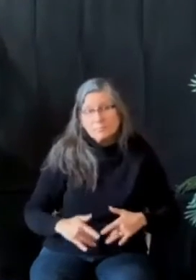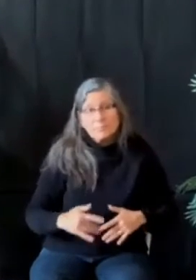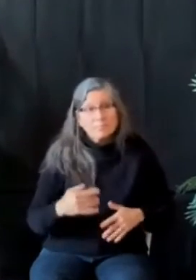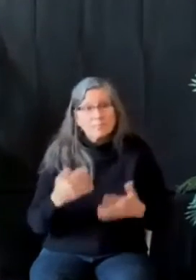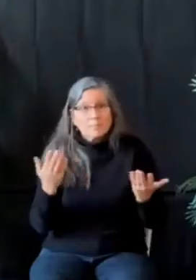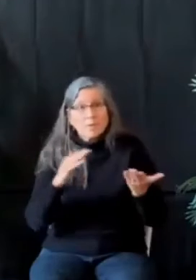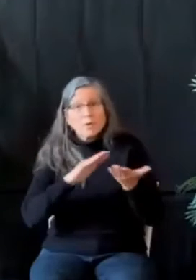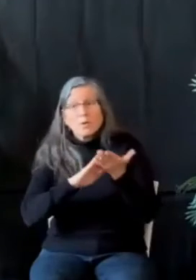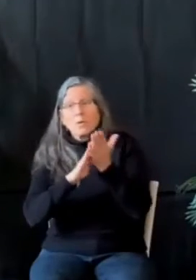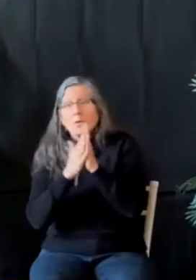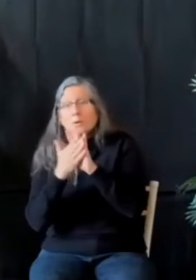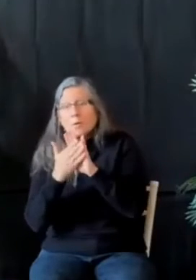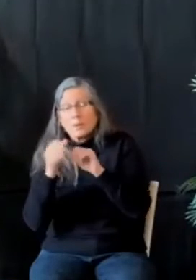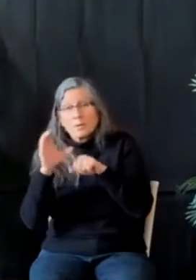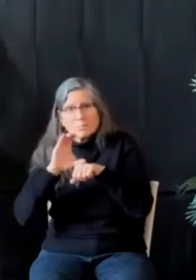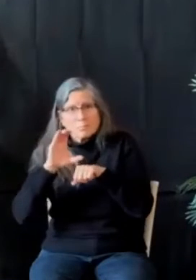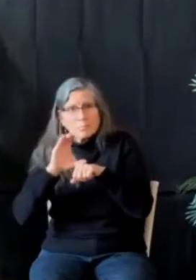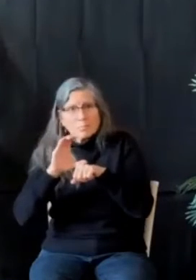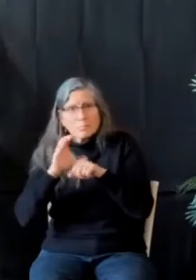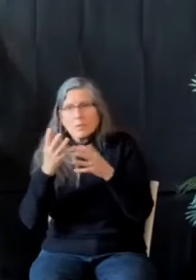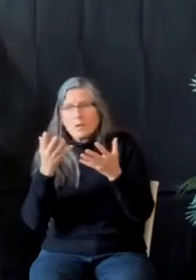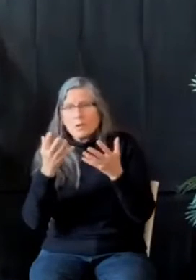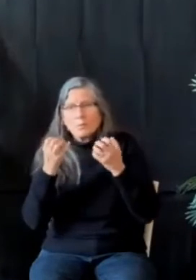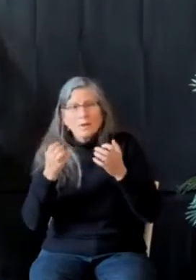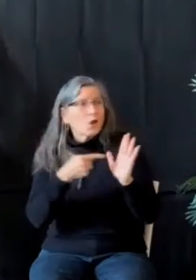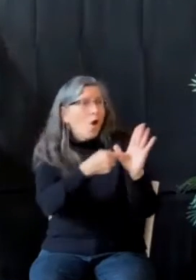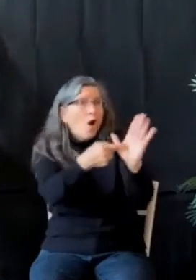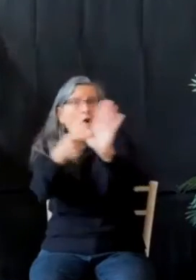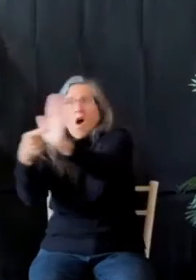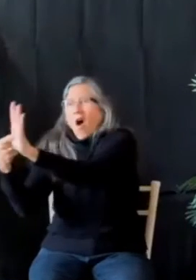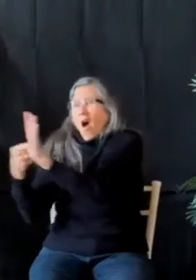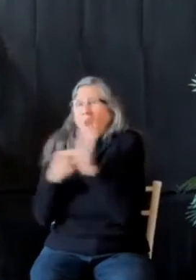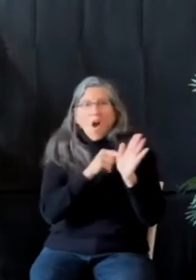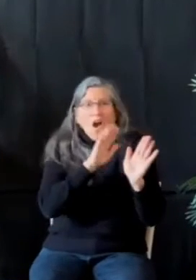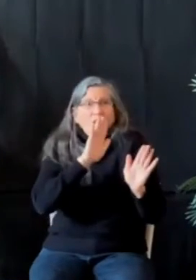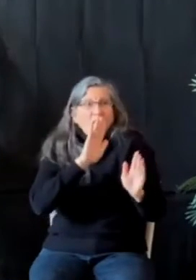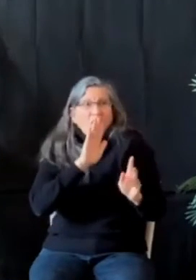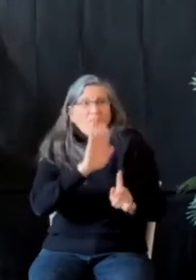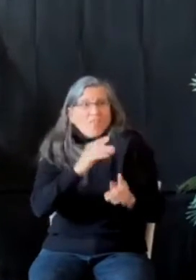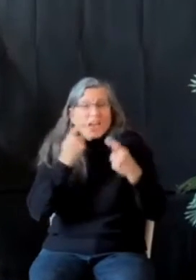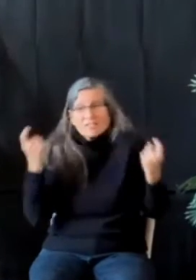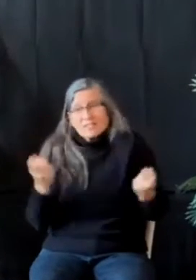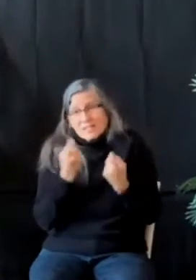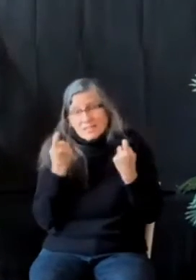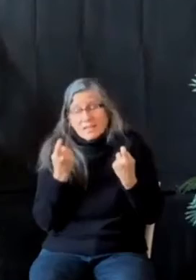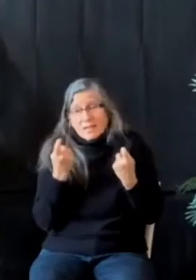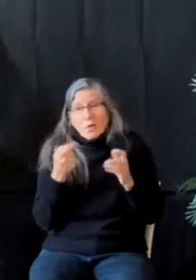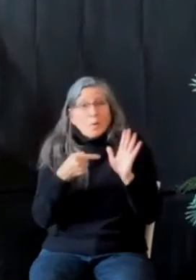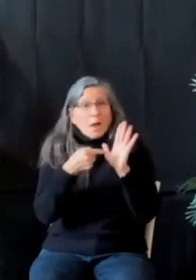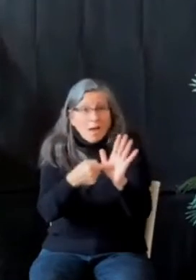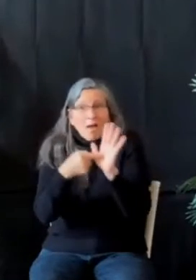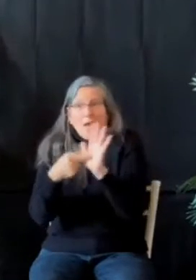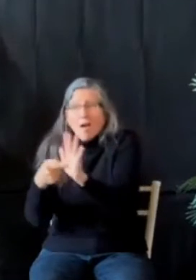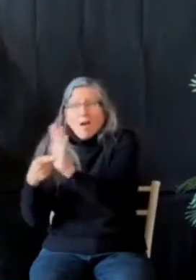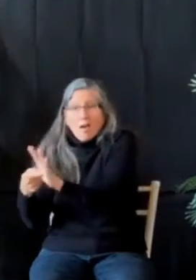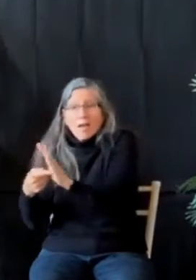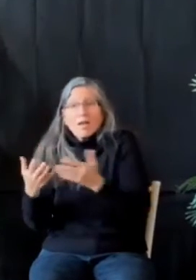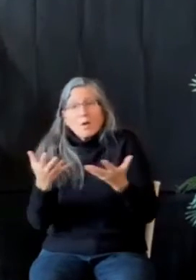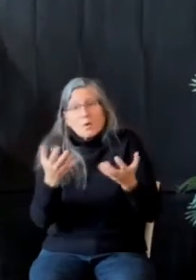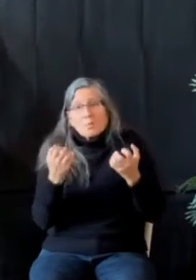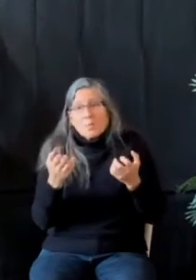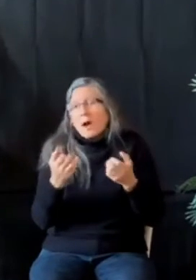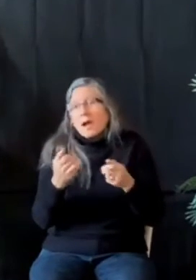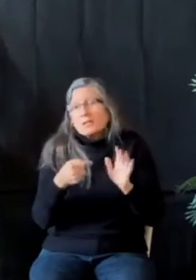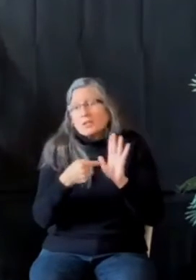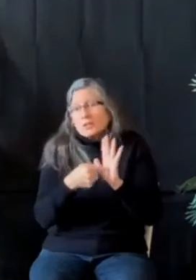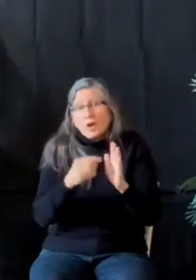We have become a church who wants to flaunt the shame. We want to point out where everyone has failed. We want to point out